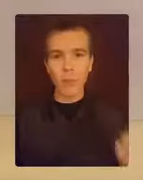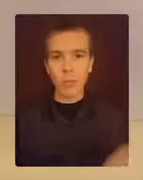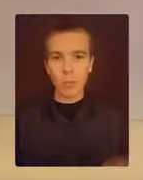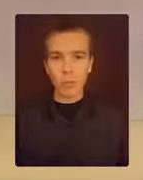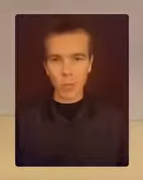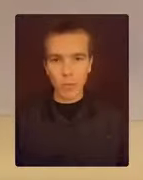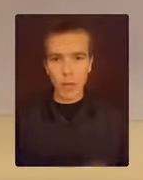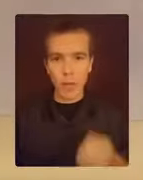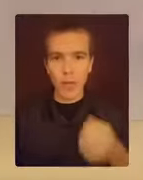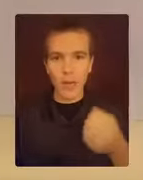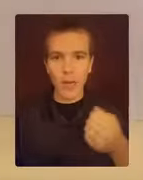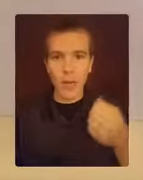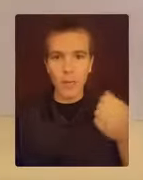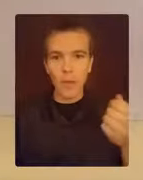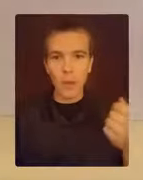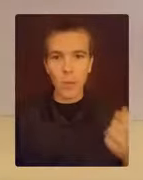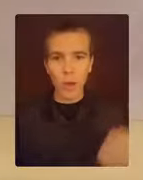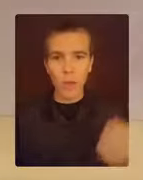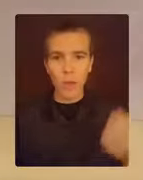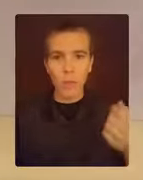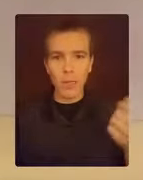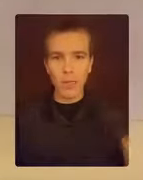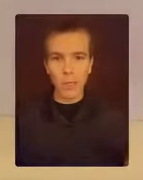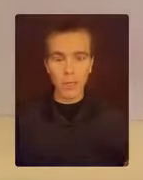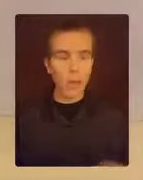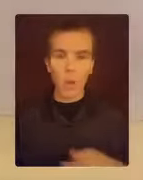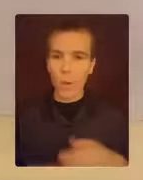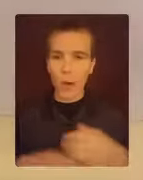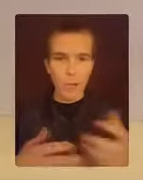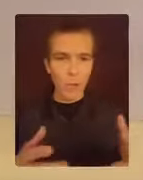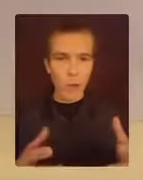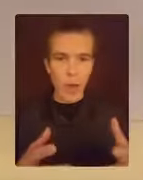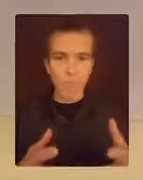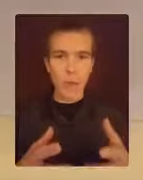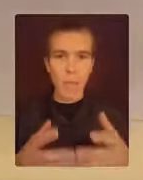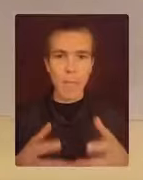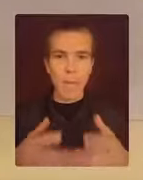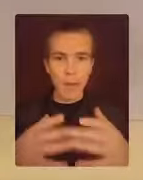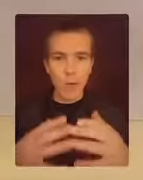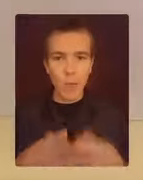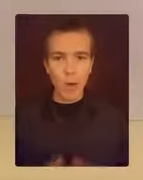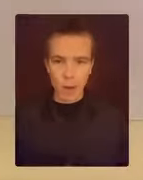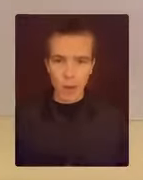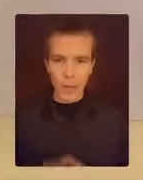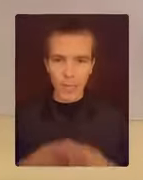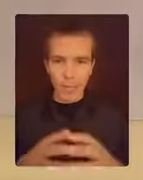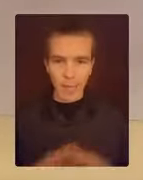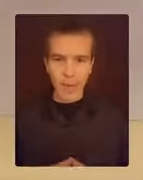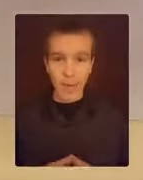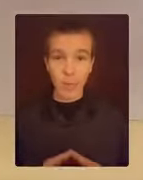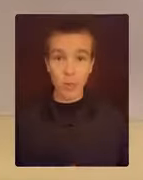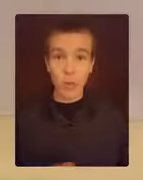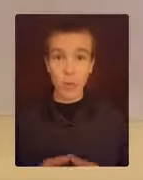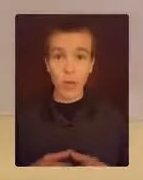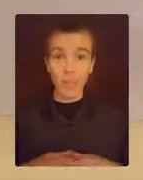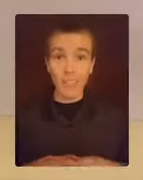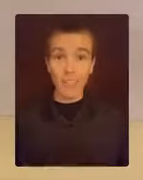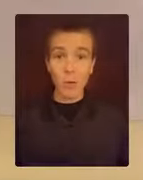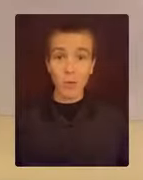am lucid dreaming. I am awake in my sleep. Whatever you have to embed in your brain to get it